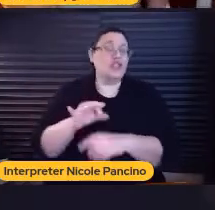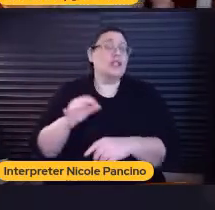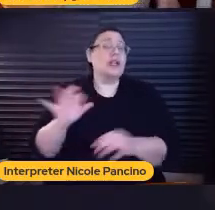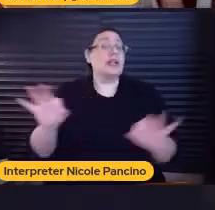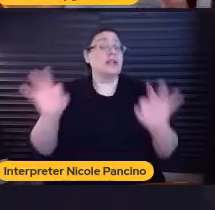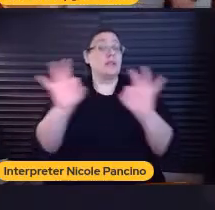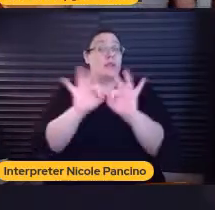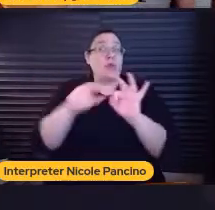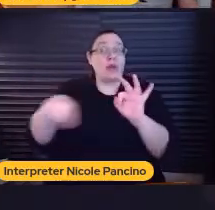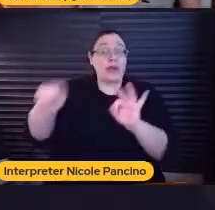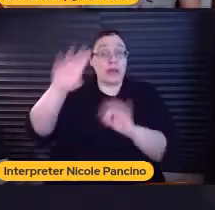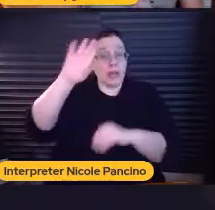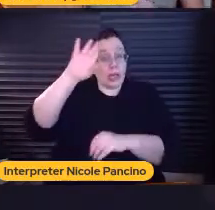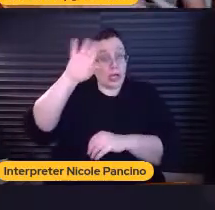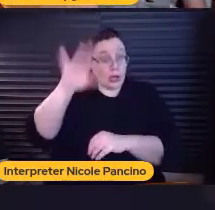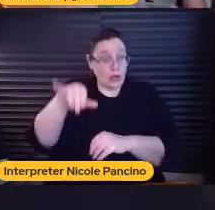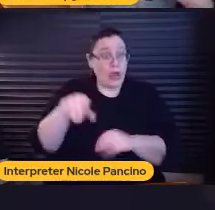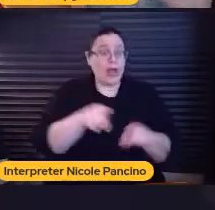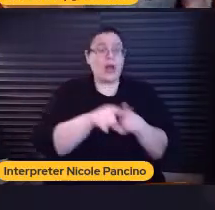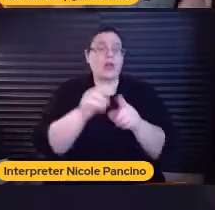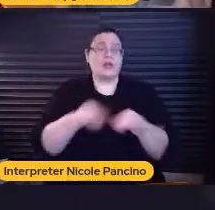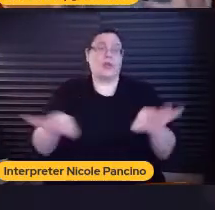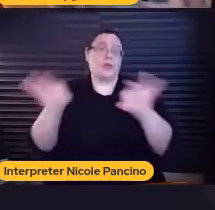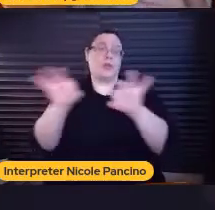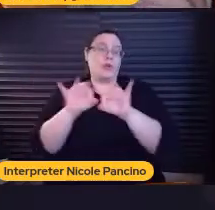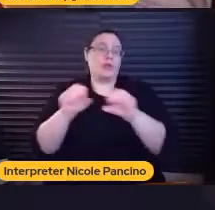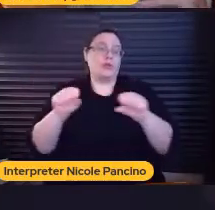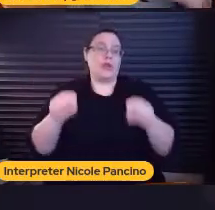know that. And it's also important to be able to